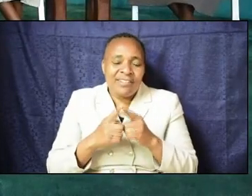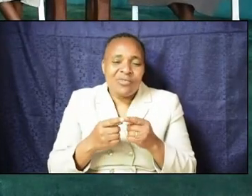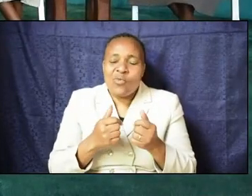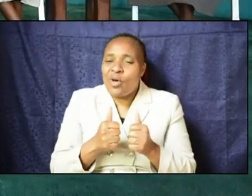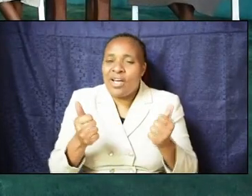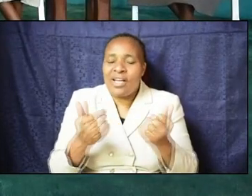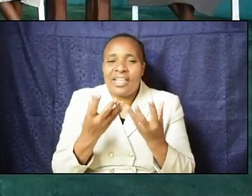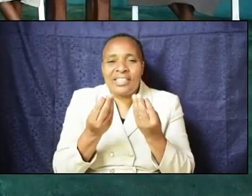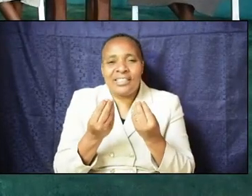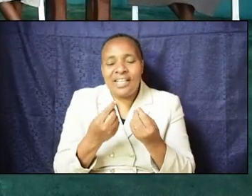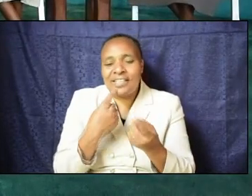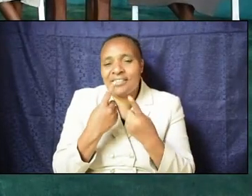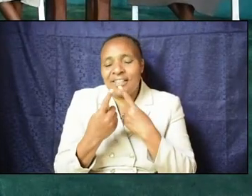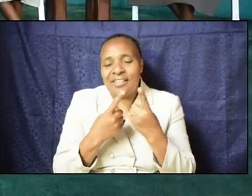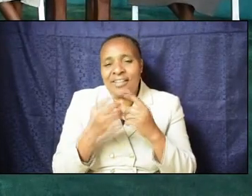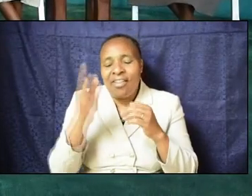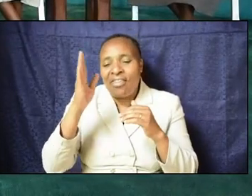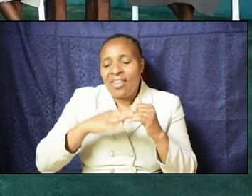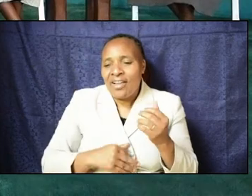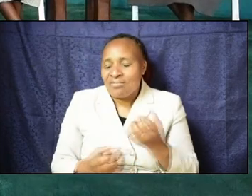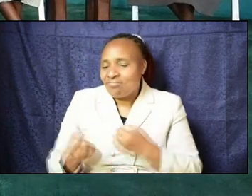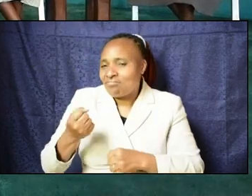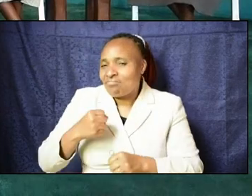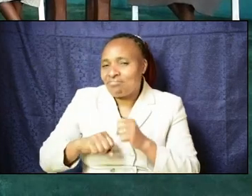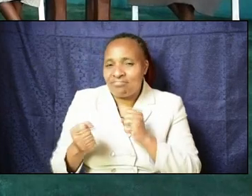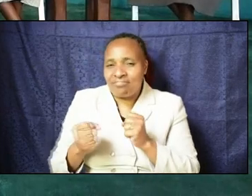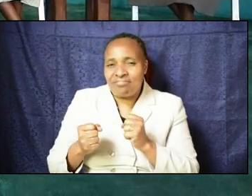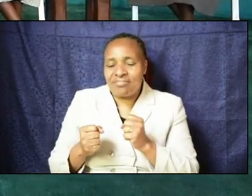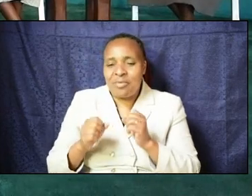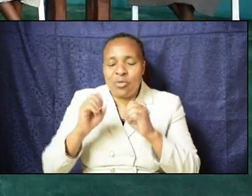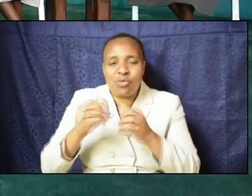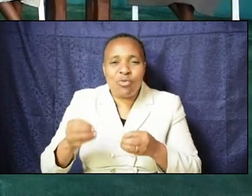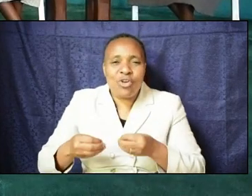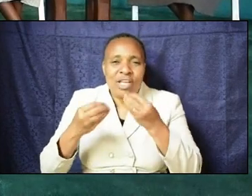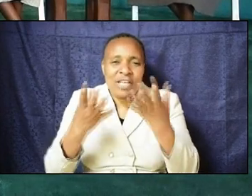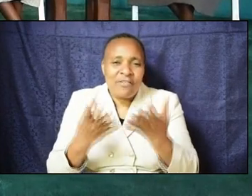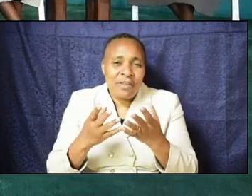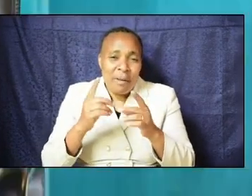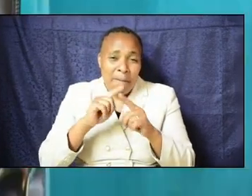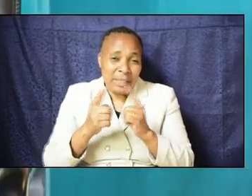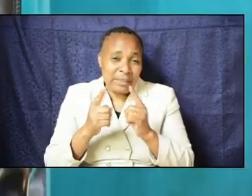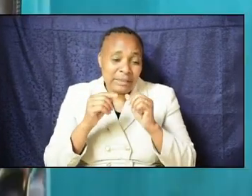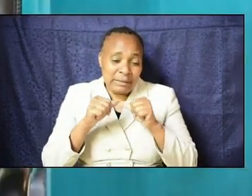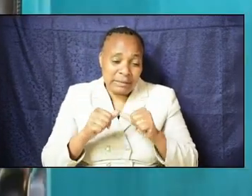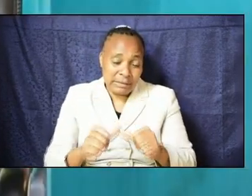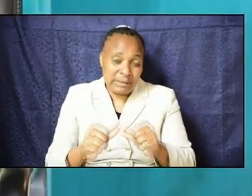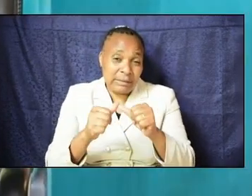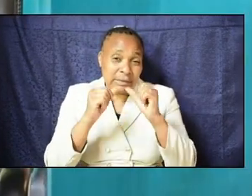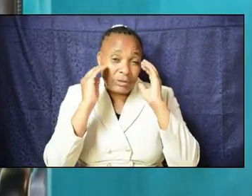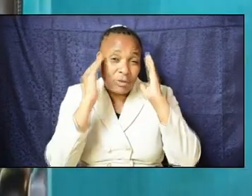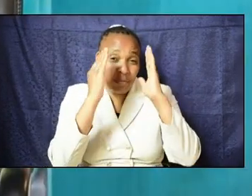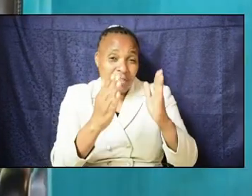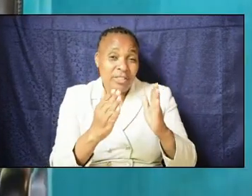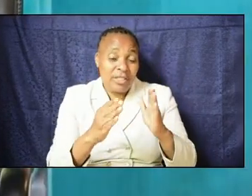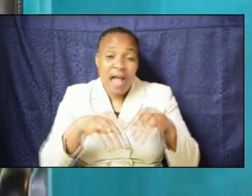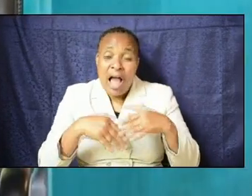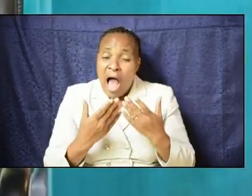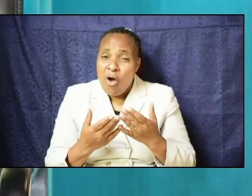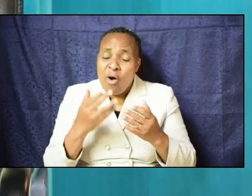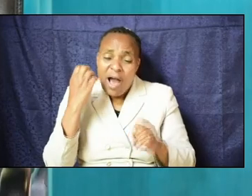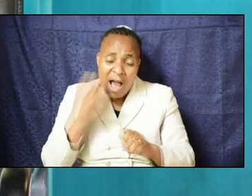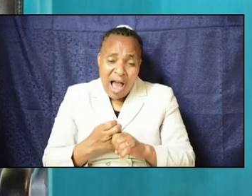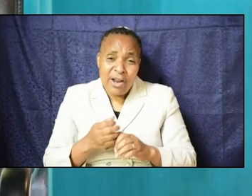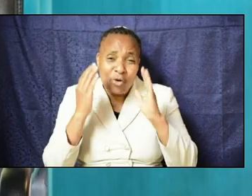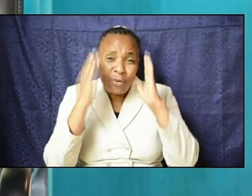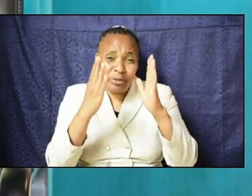done. There's a saying that says, you know, it's easier to give up than stay committed. Mm-hmm. And that is how difficult commitment